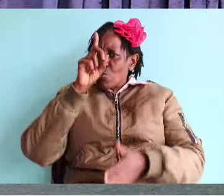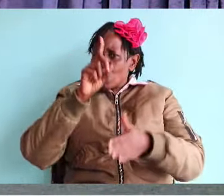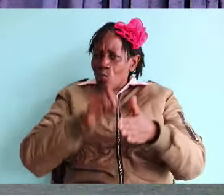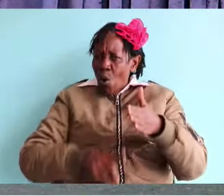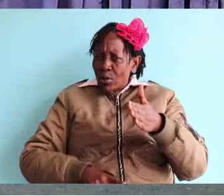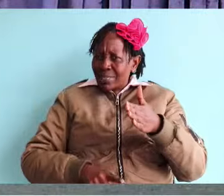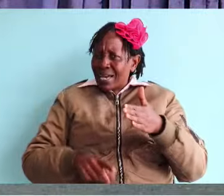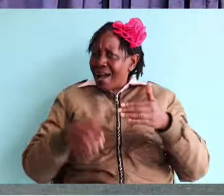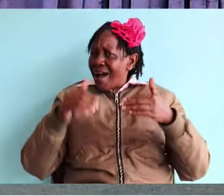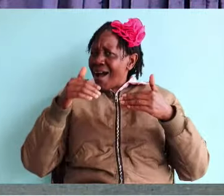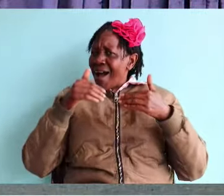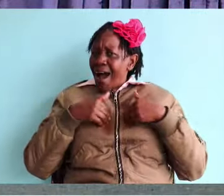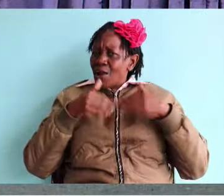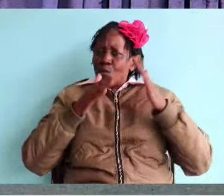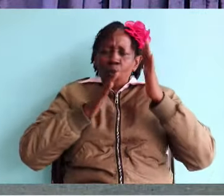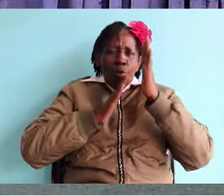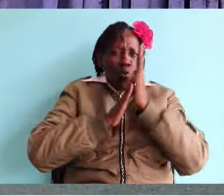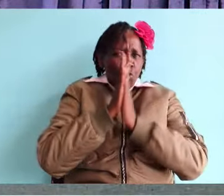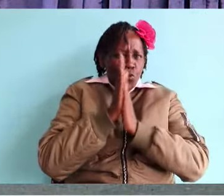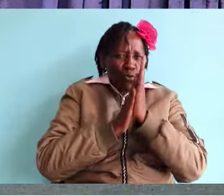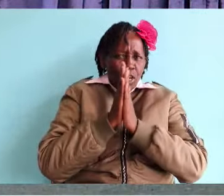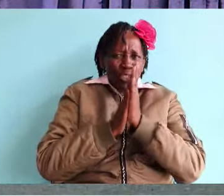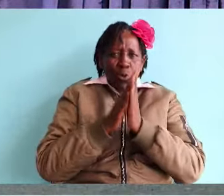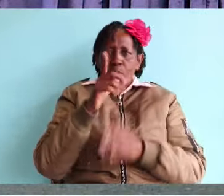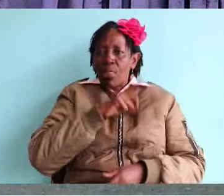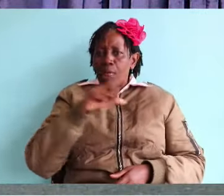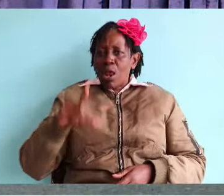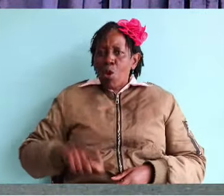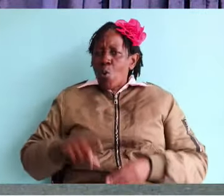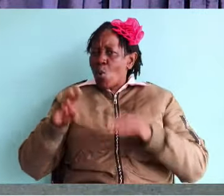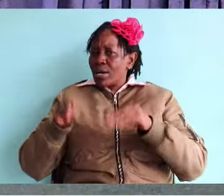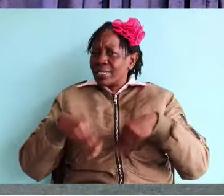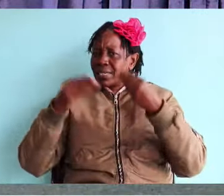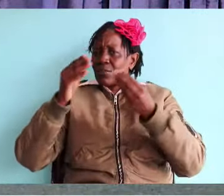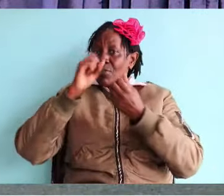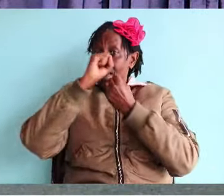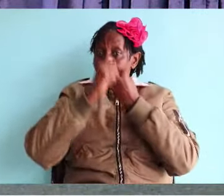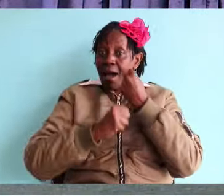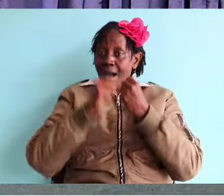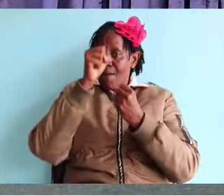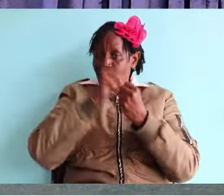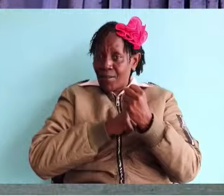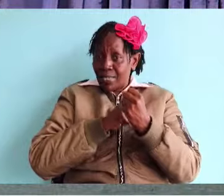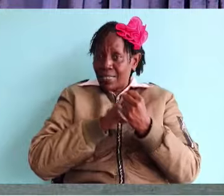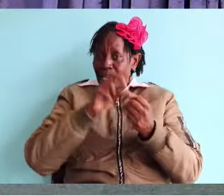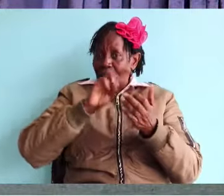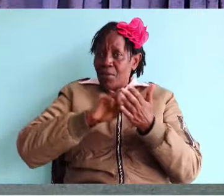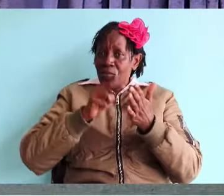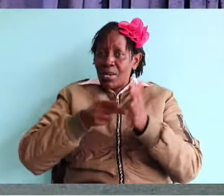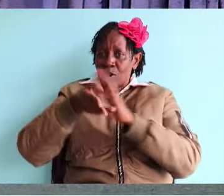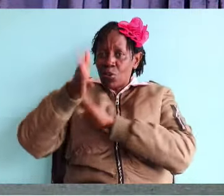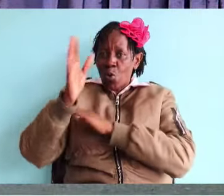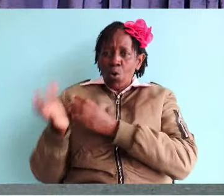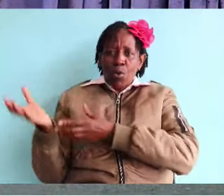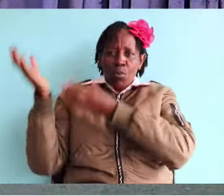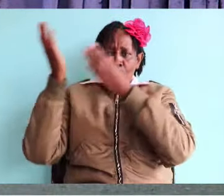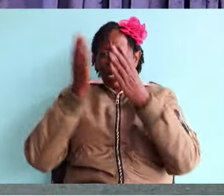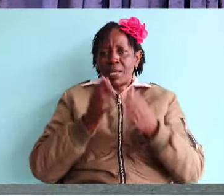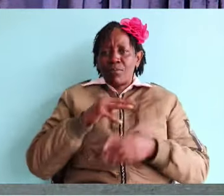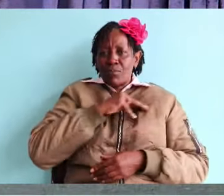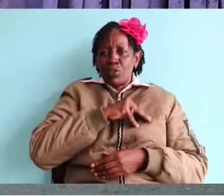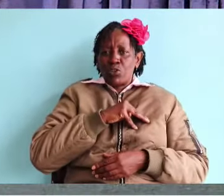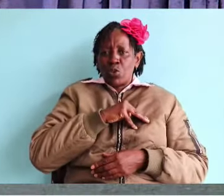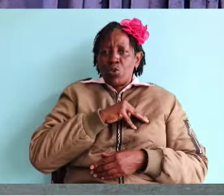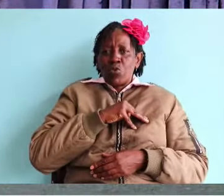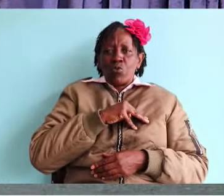the Lord is going to give a harvest, that the Lord is going to bring the mission to a conclusion and